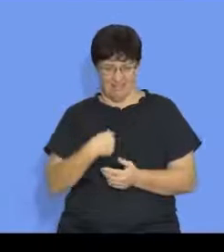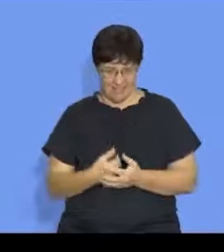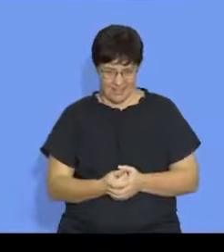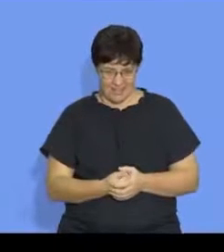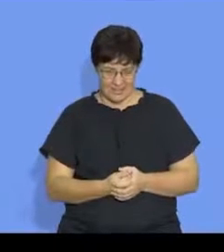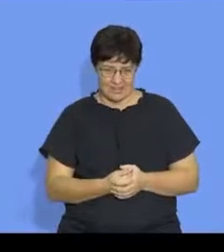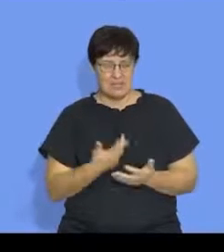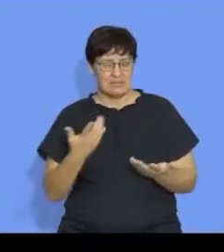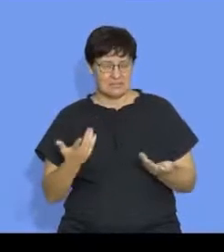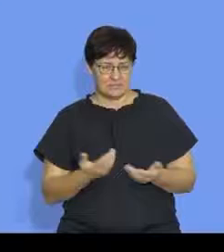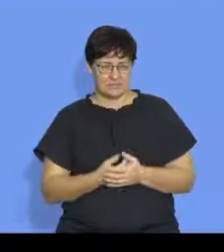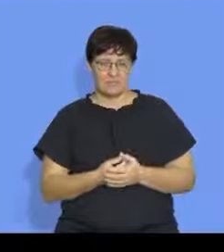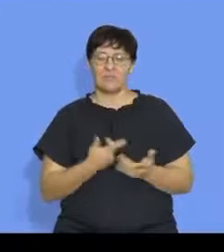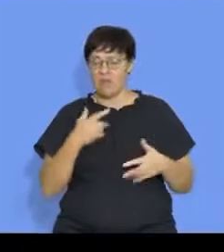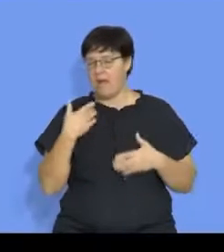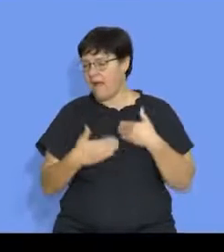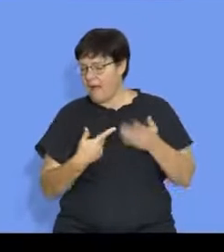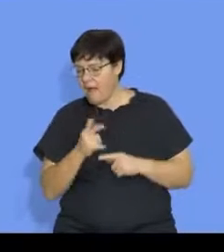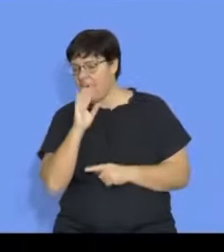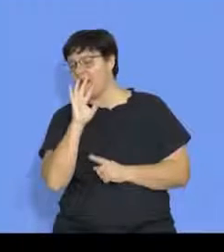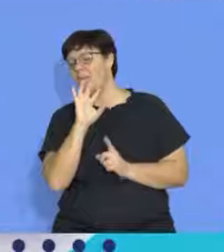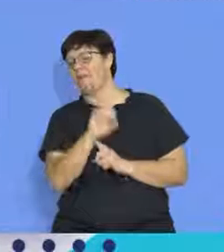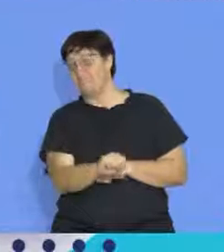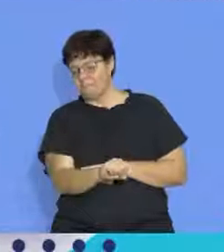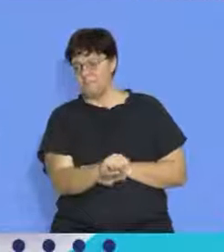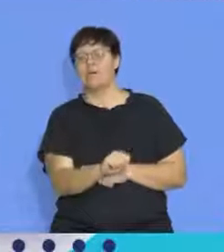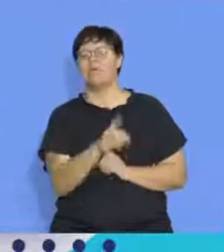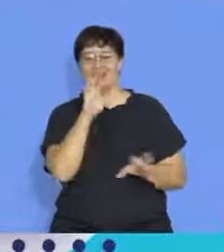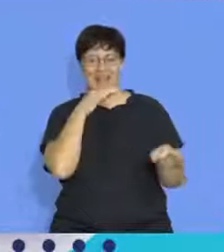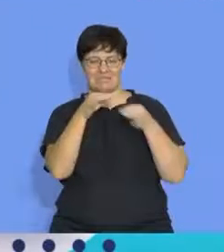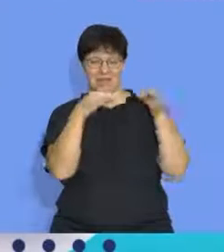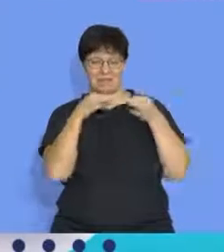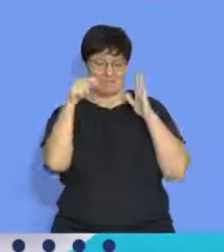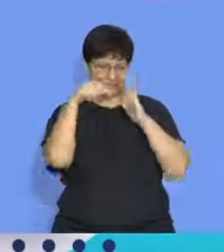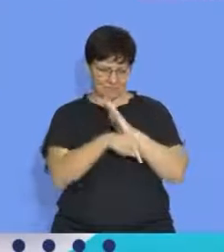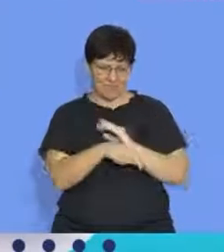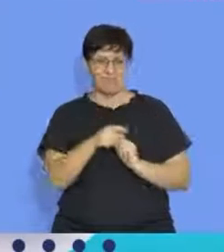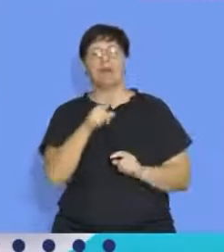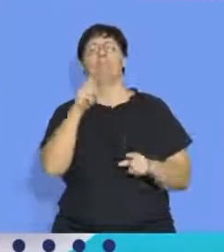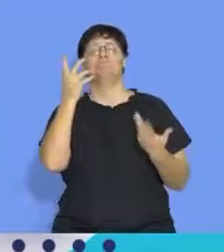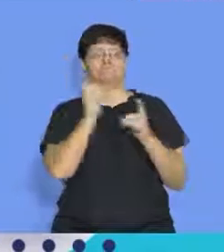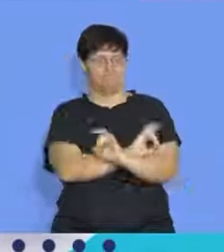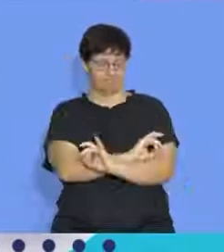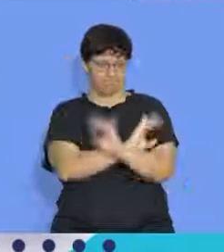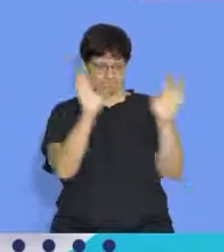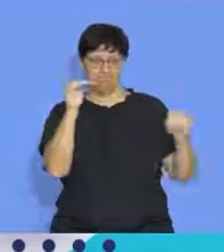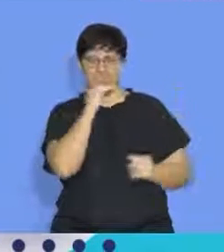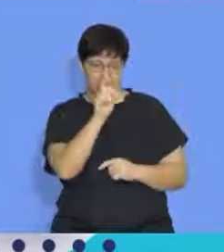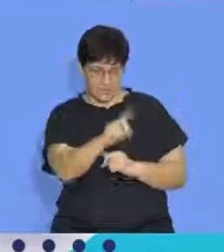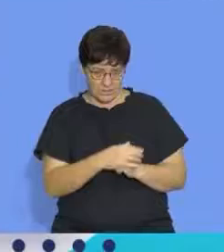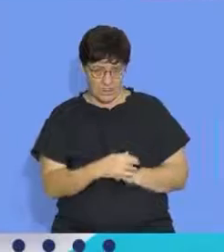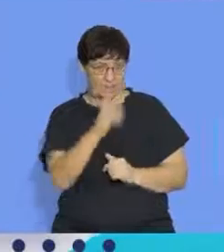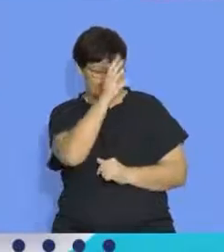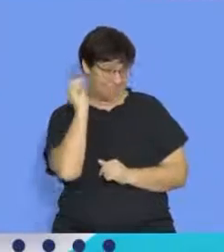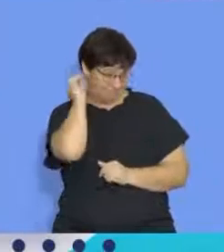might be strange to you, but as we go through the lesson, I will explain the concepts and they will be a lot clearer, but you must remember